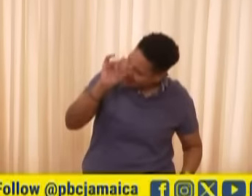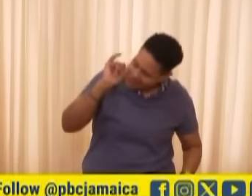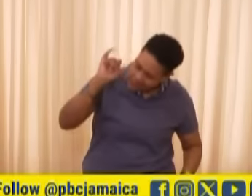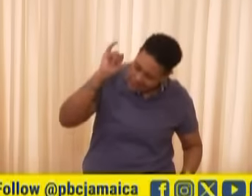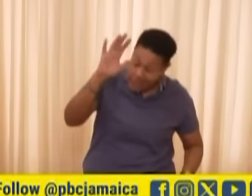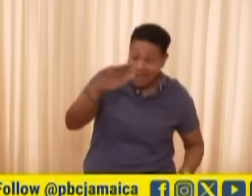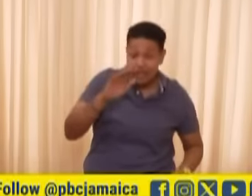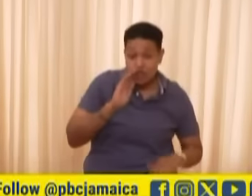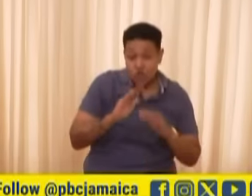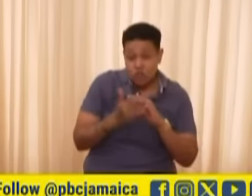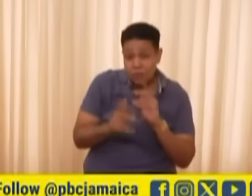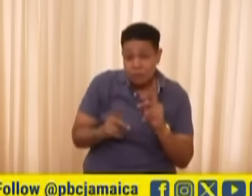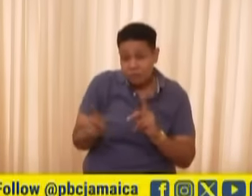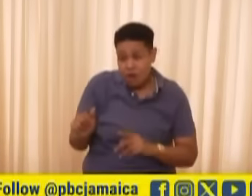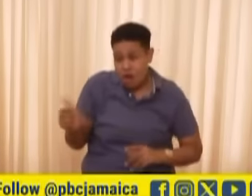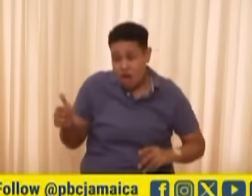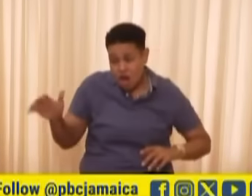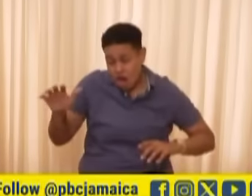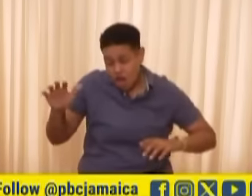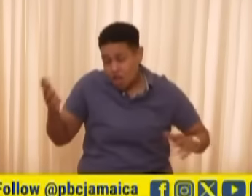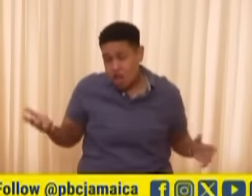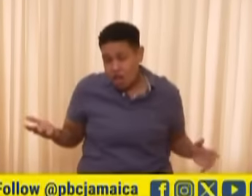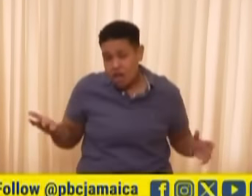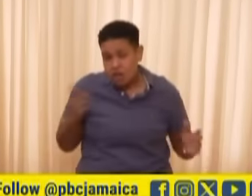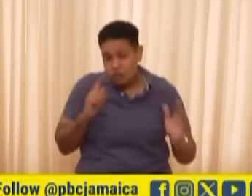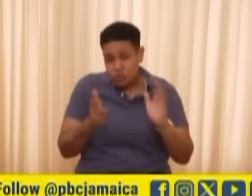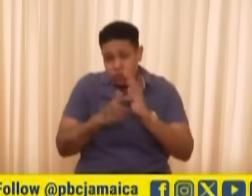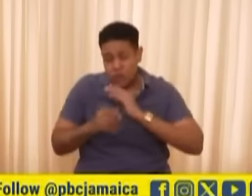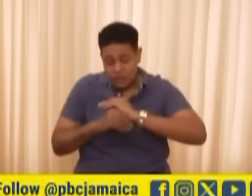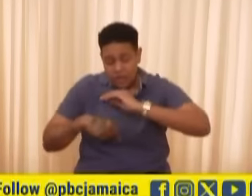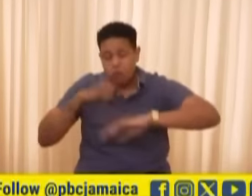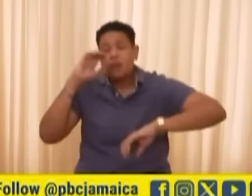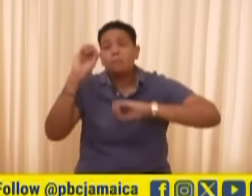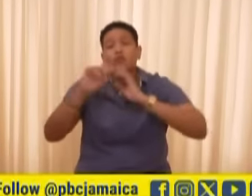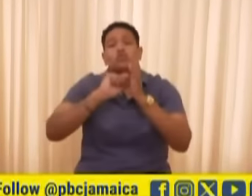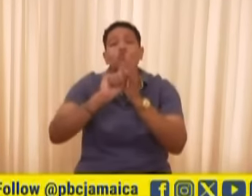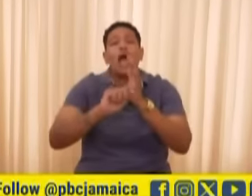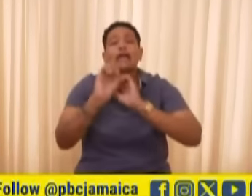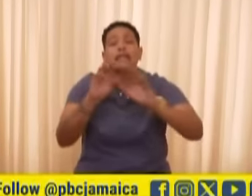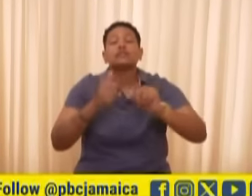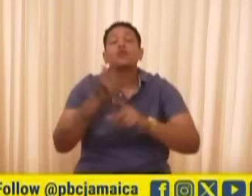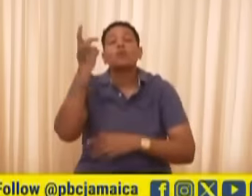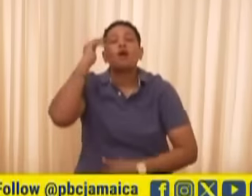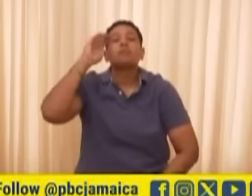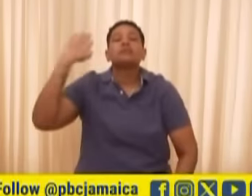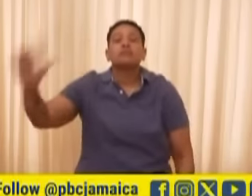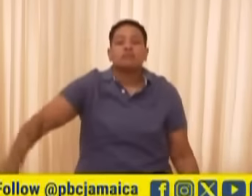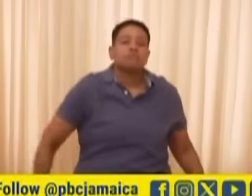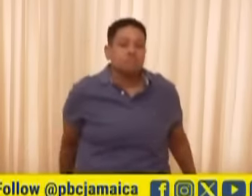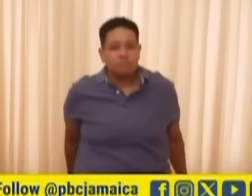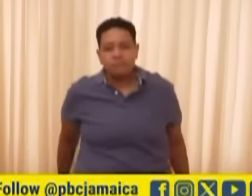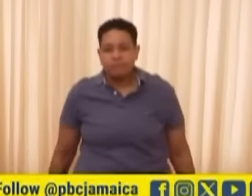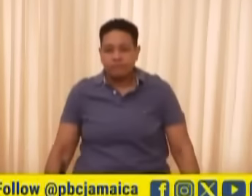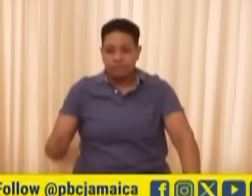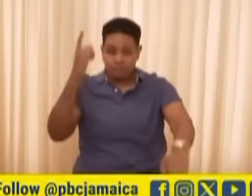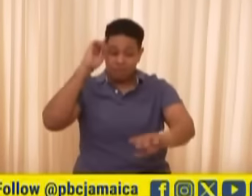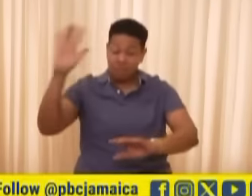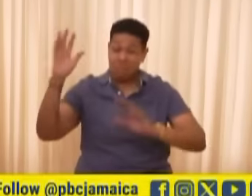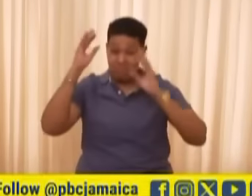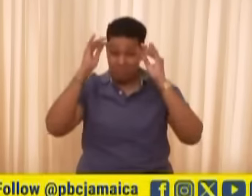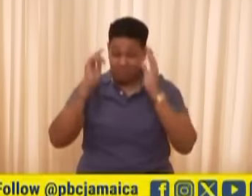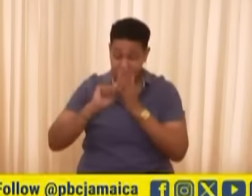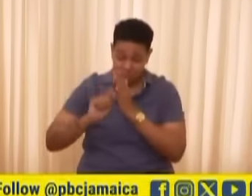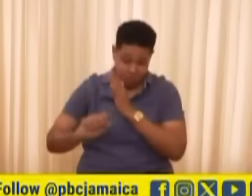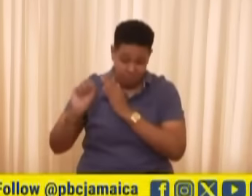Jamaicans, there is another request I'll be putting in writing to the Prime Minister for his